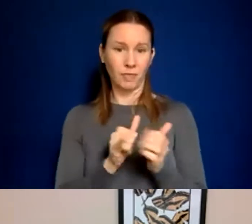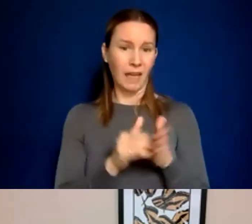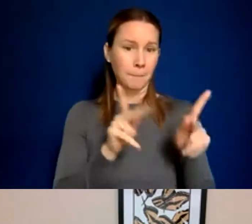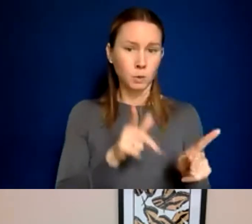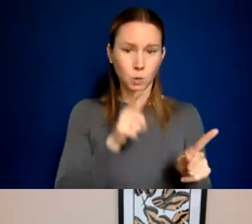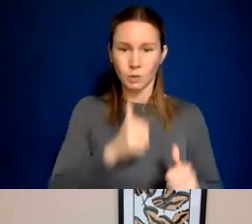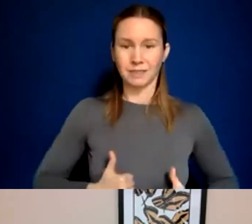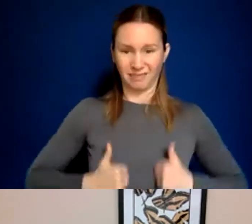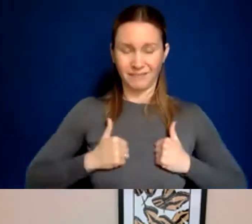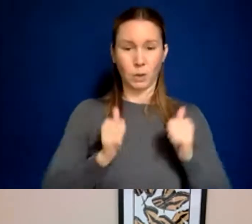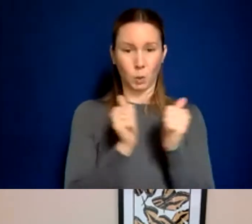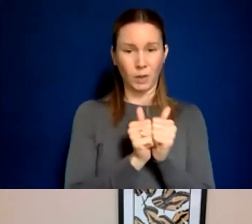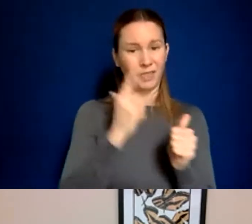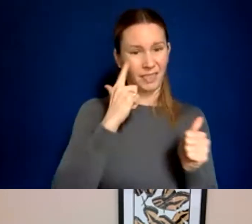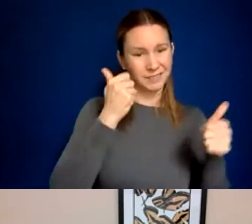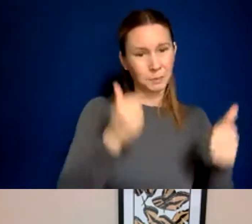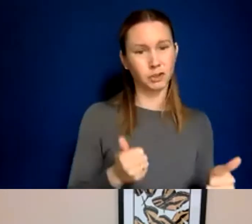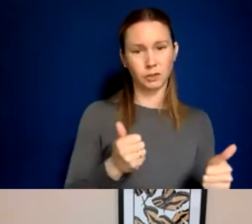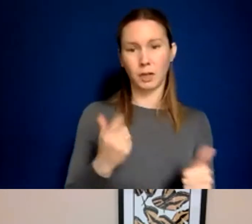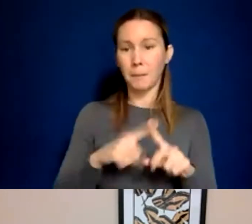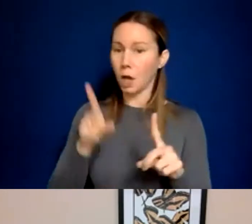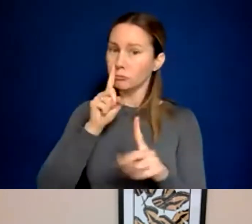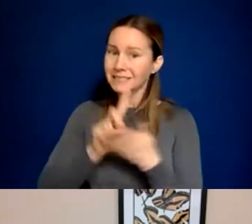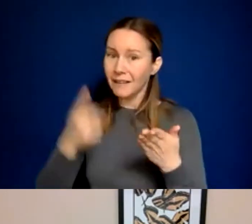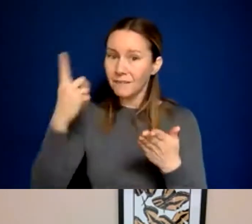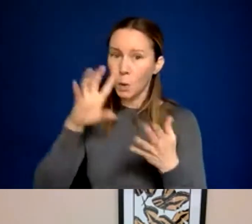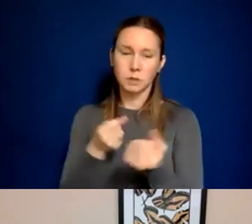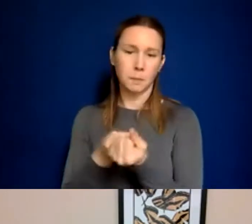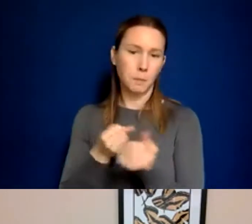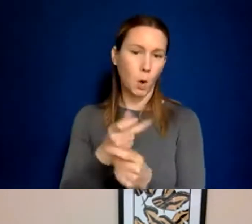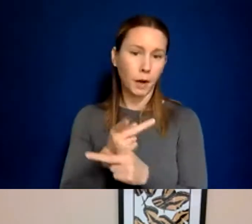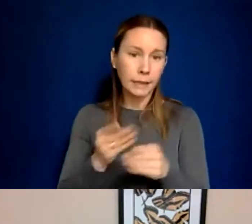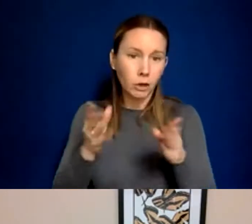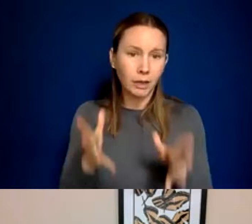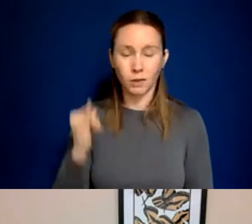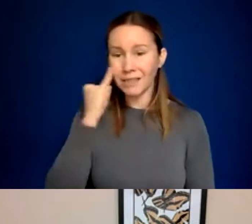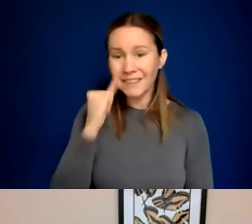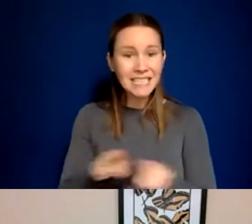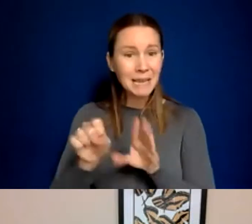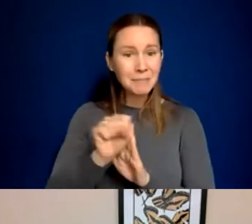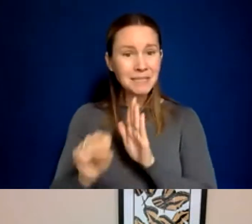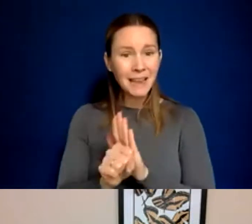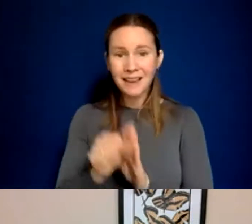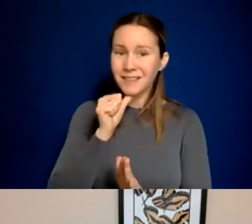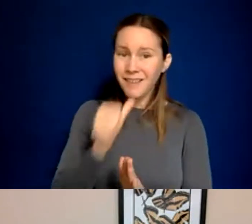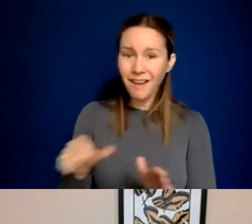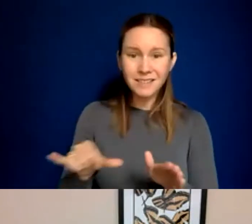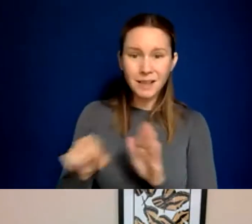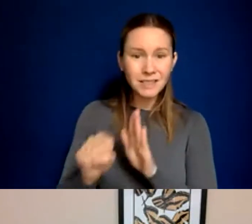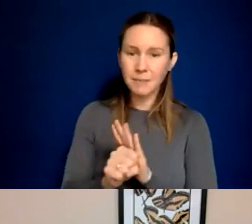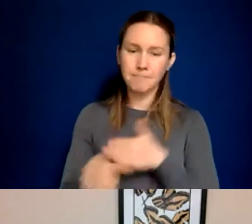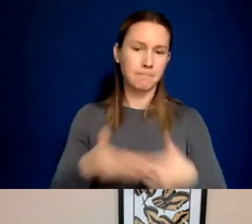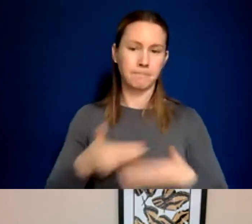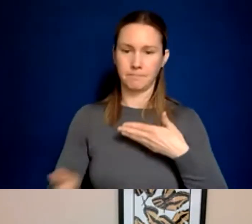really designed to support the caregiver. Whether they live in the same state or not, it really doesn't matter.